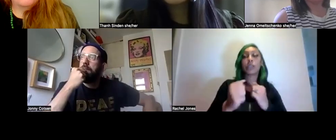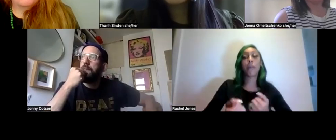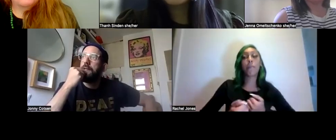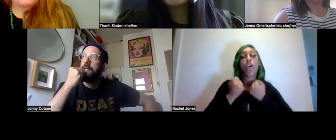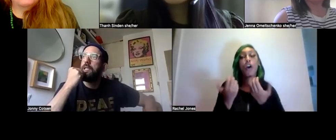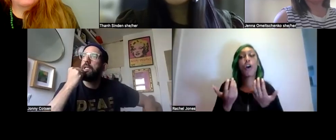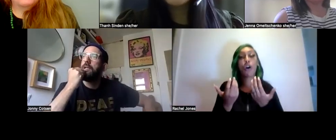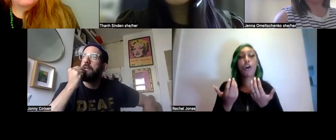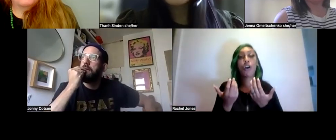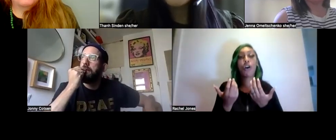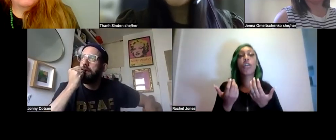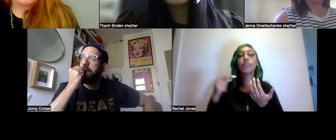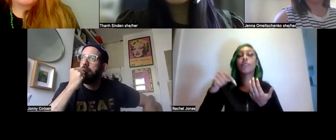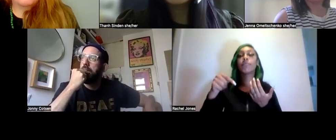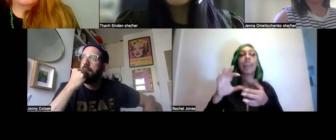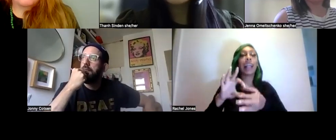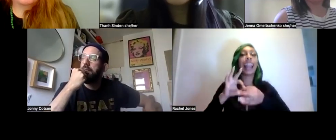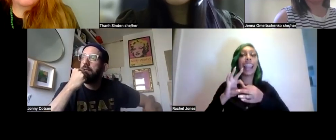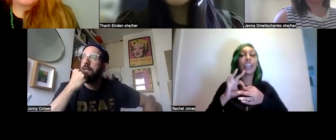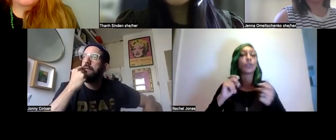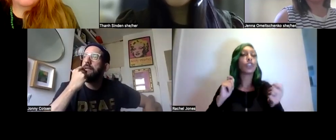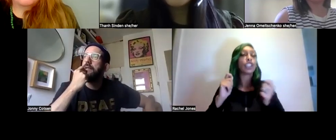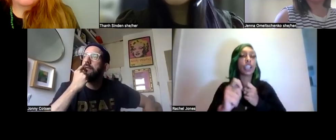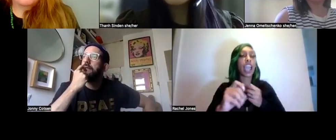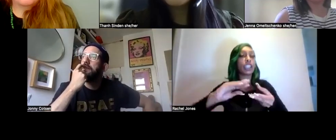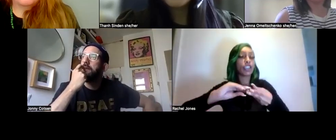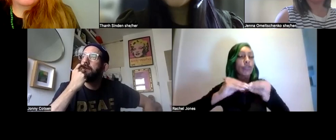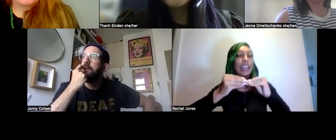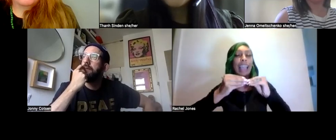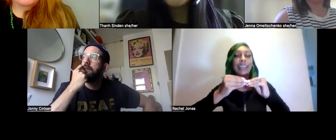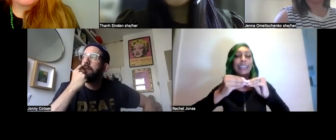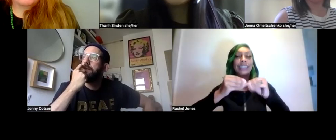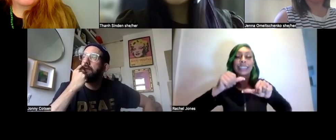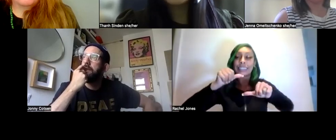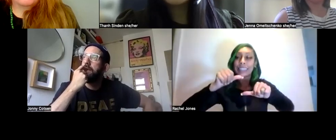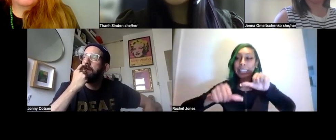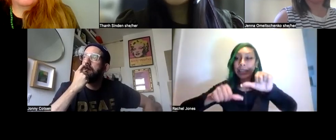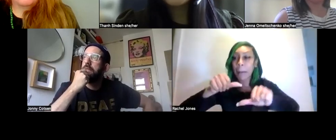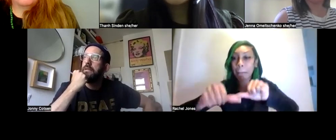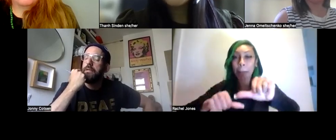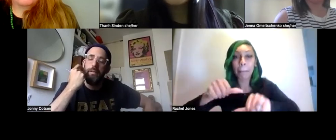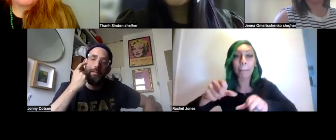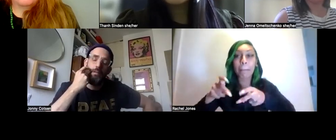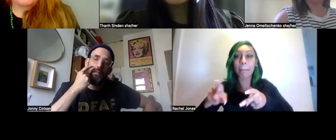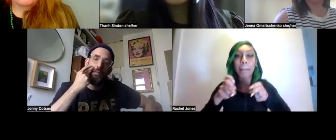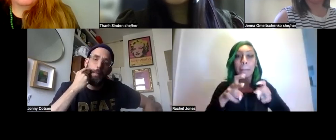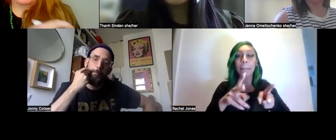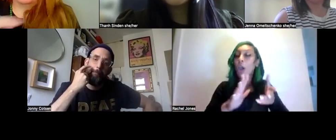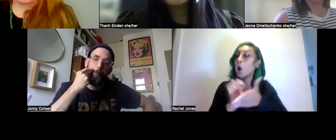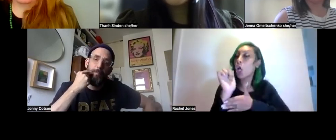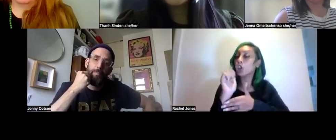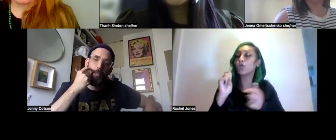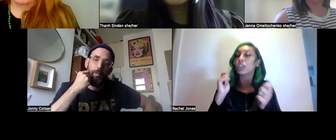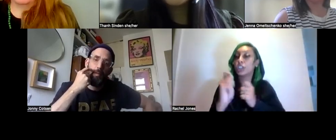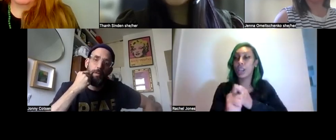are also about change. We're about creating a systemic cultural change that ensures